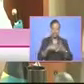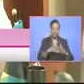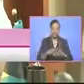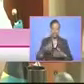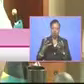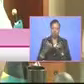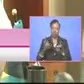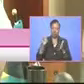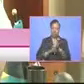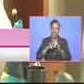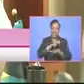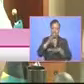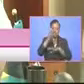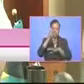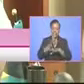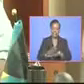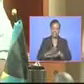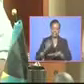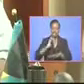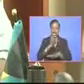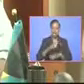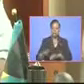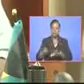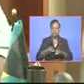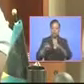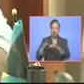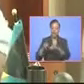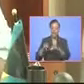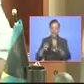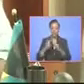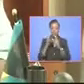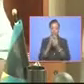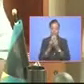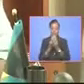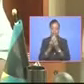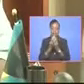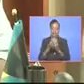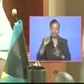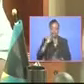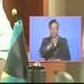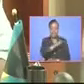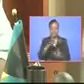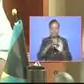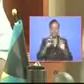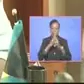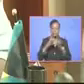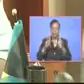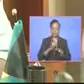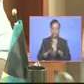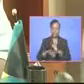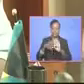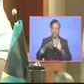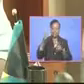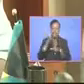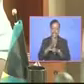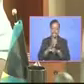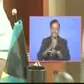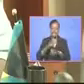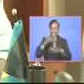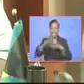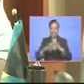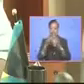Public Services Employment Unit mobile unit. This means that the staff of the Department of Labor in another few weeks